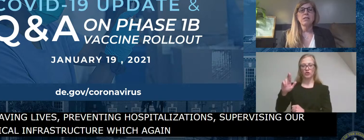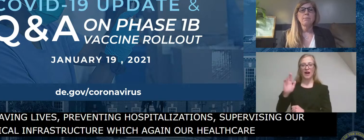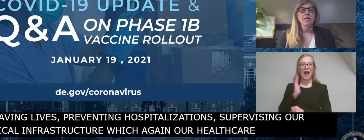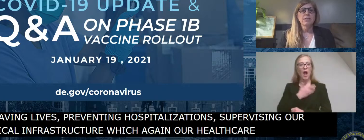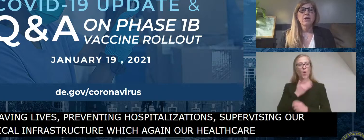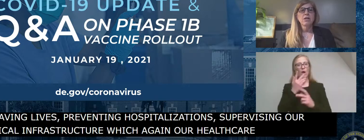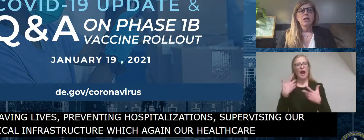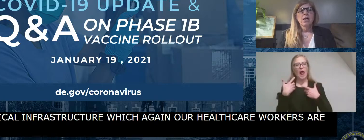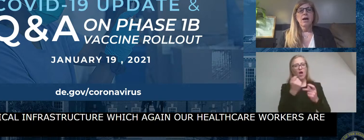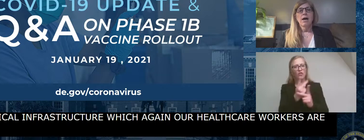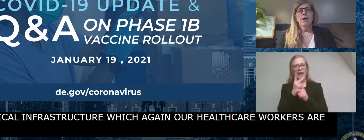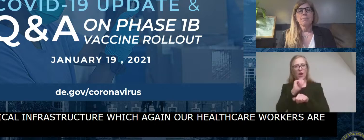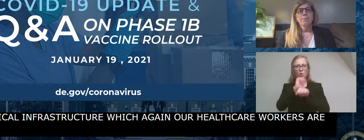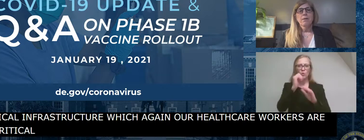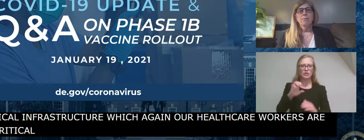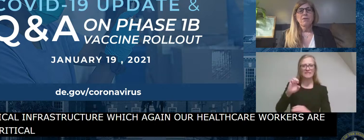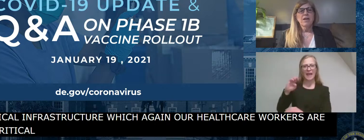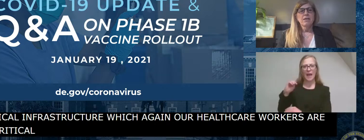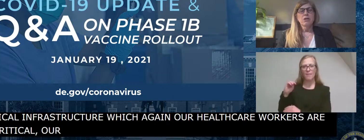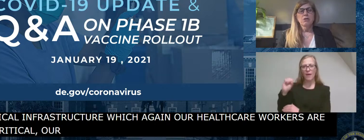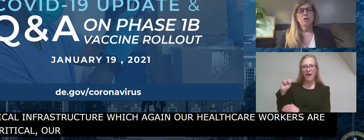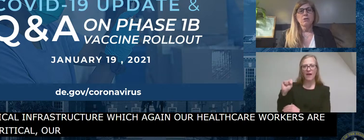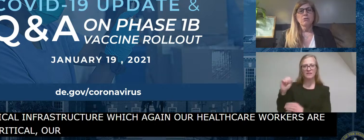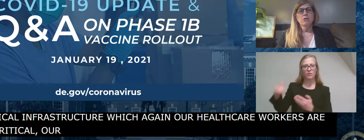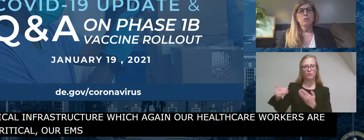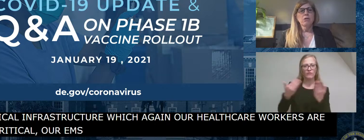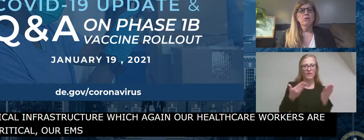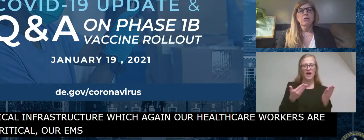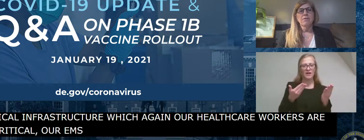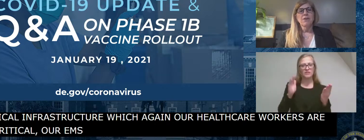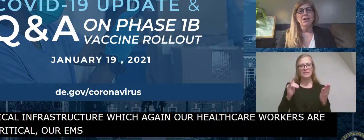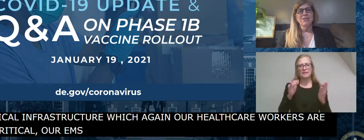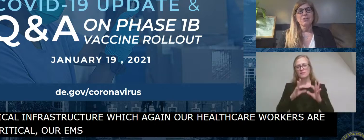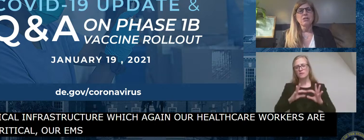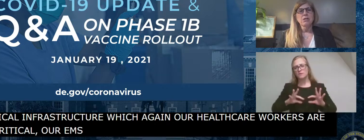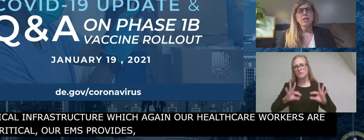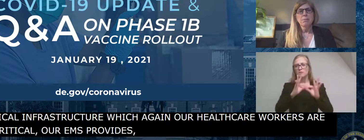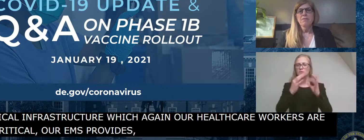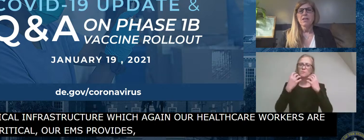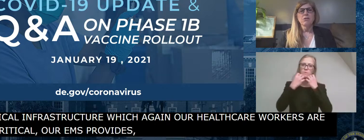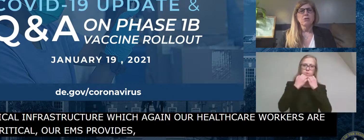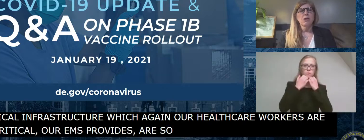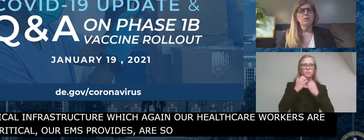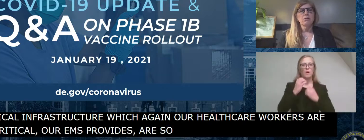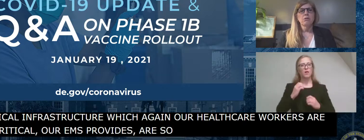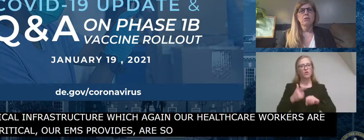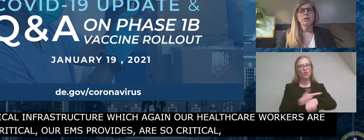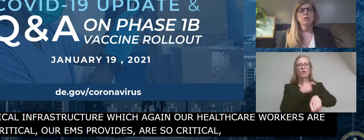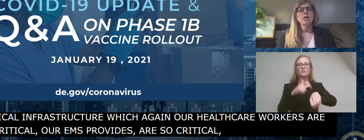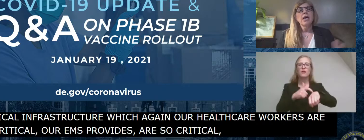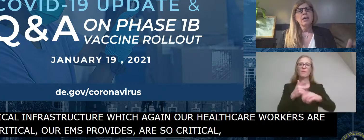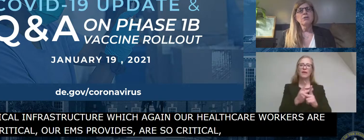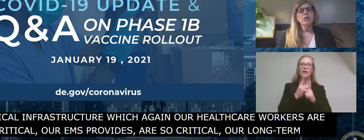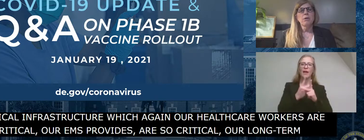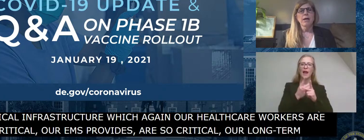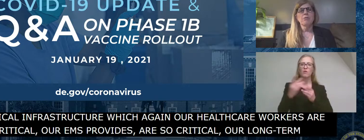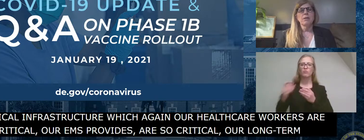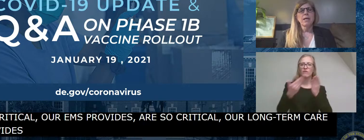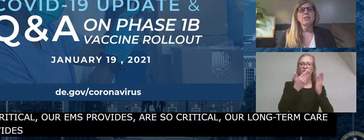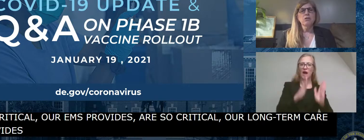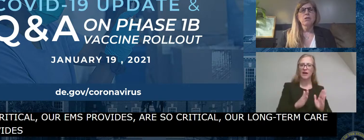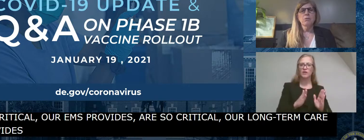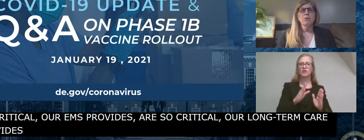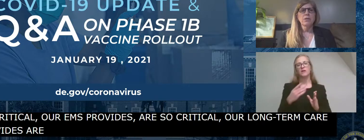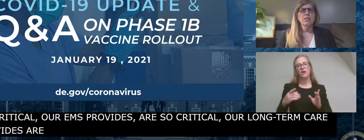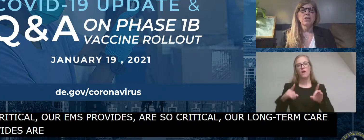Our EMS providers are so critical. Our long-term care providers are so critical, and also equity,